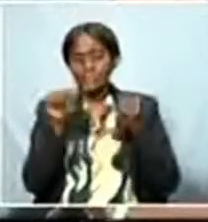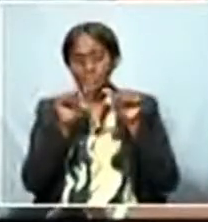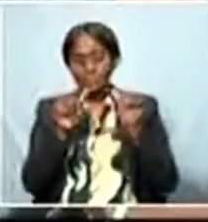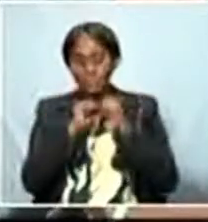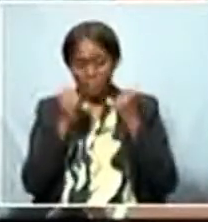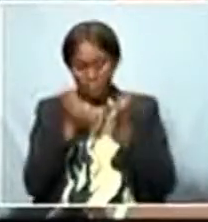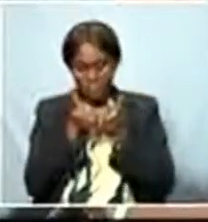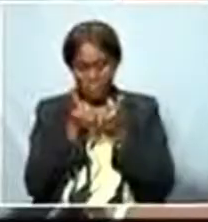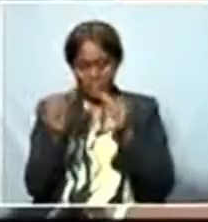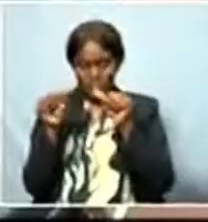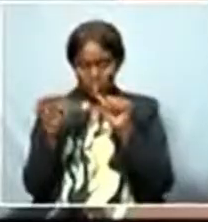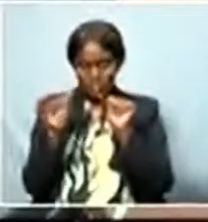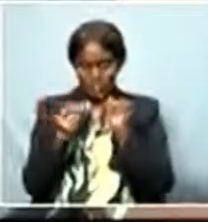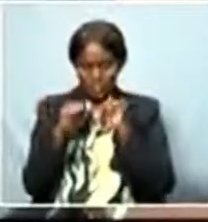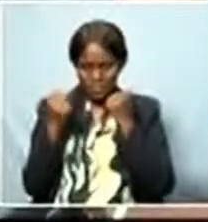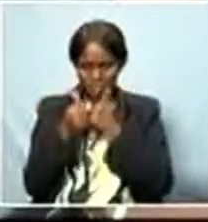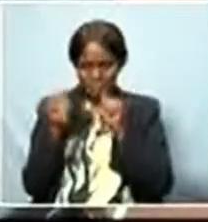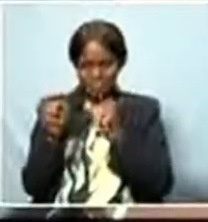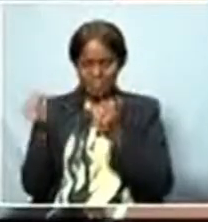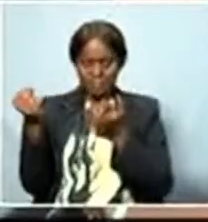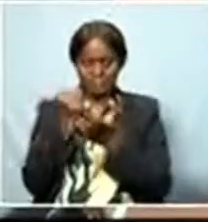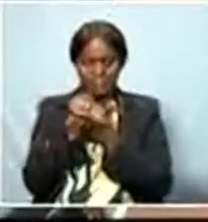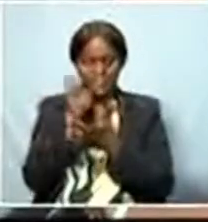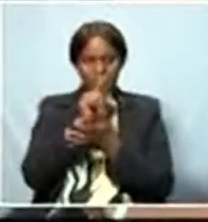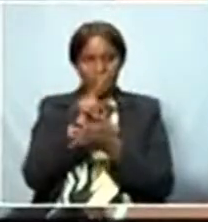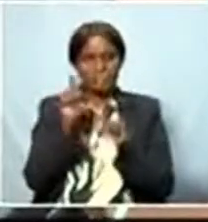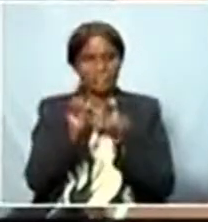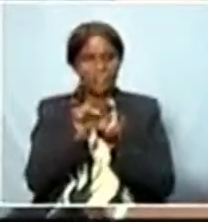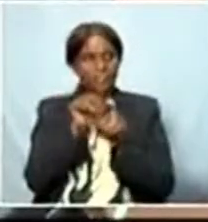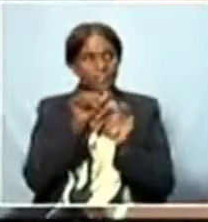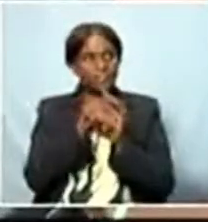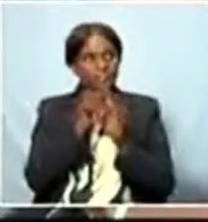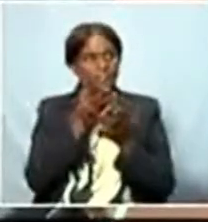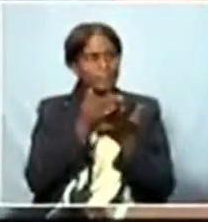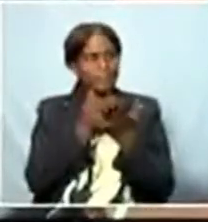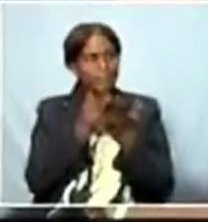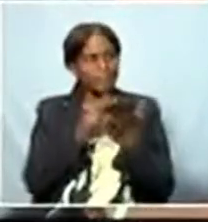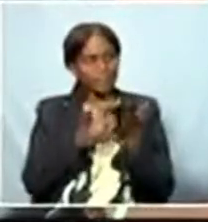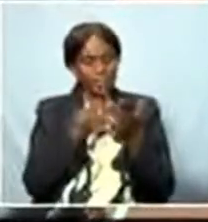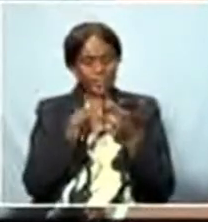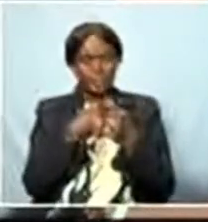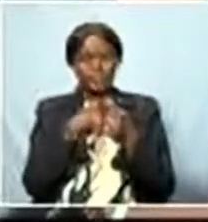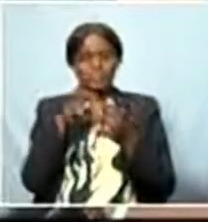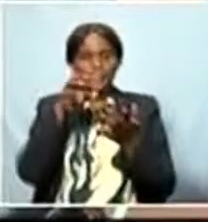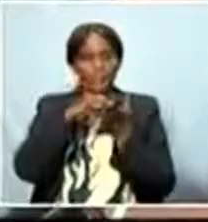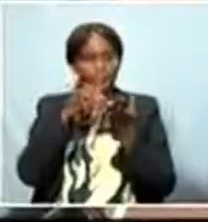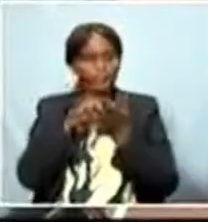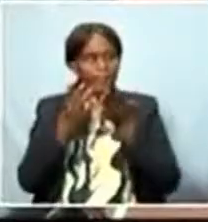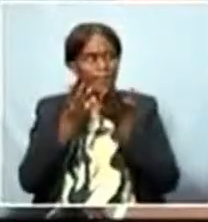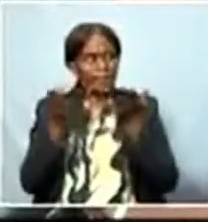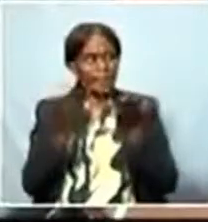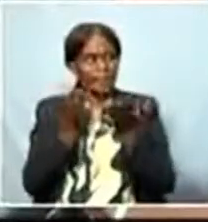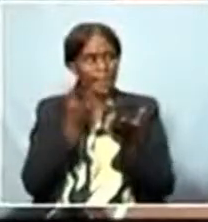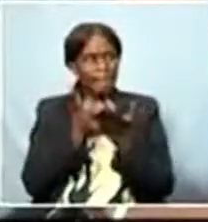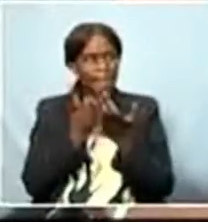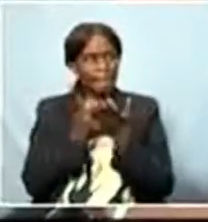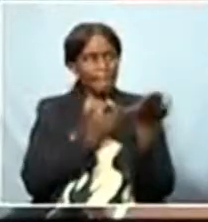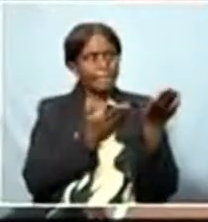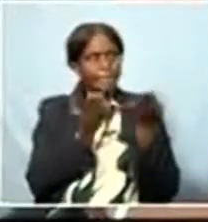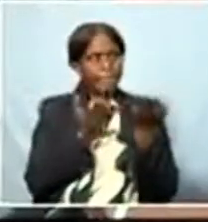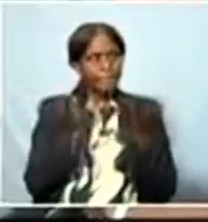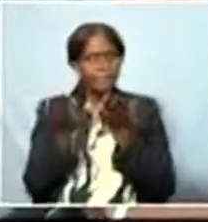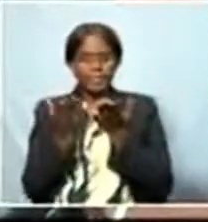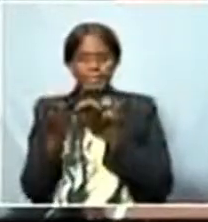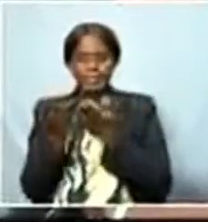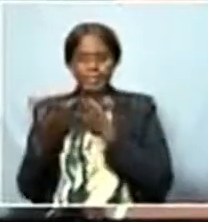or the Auditor General can contract, they will own the report, but in cases where these services are